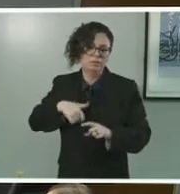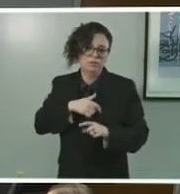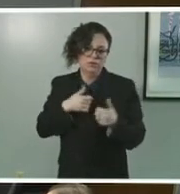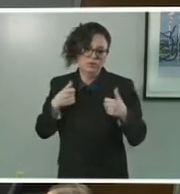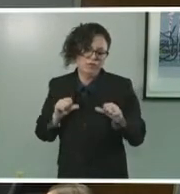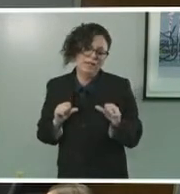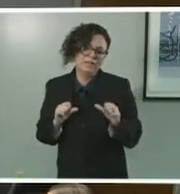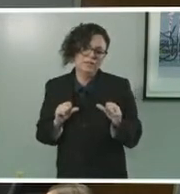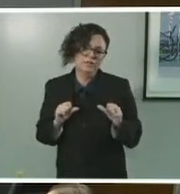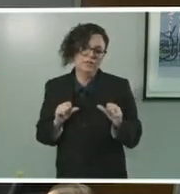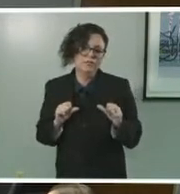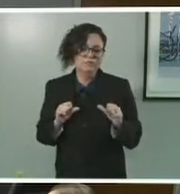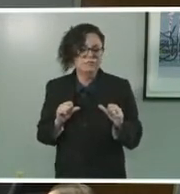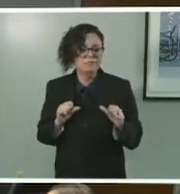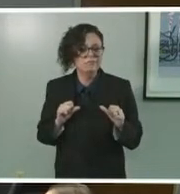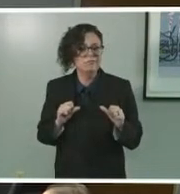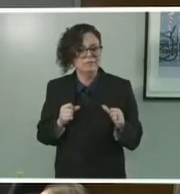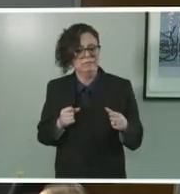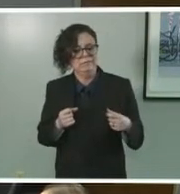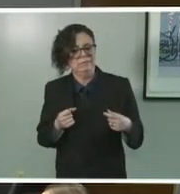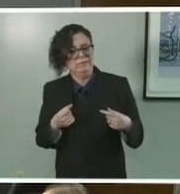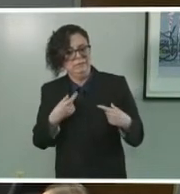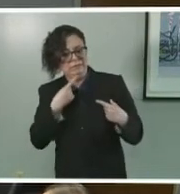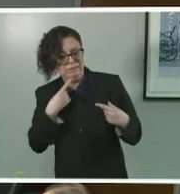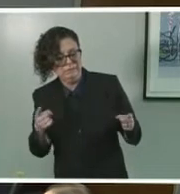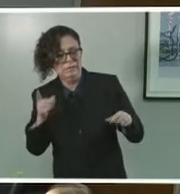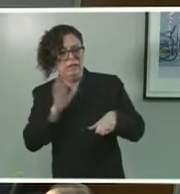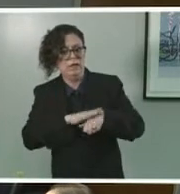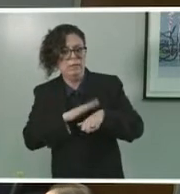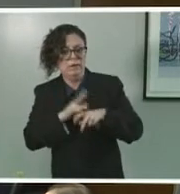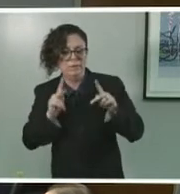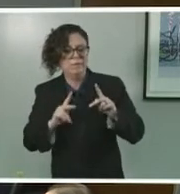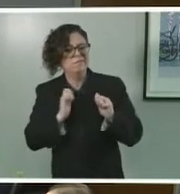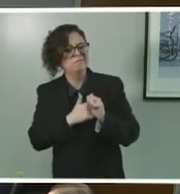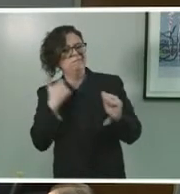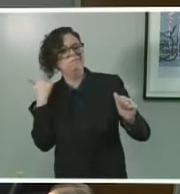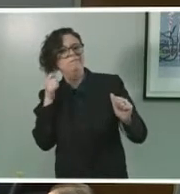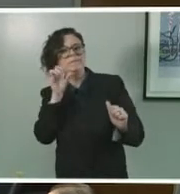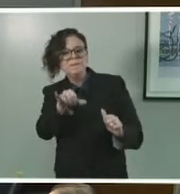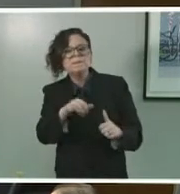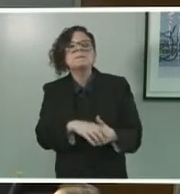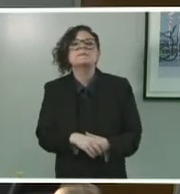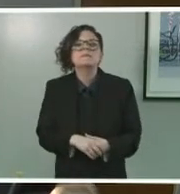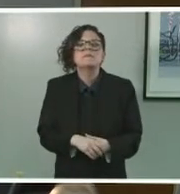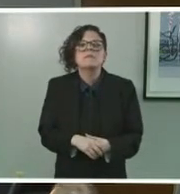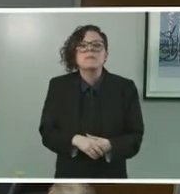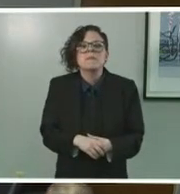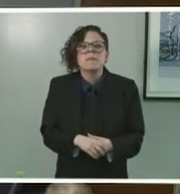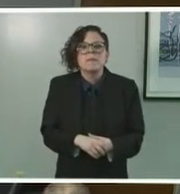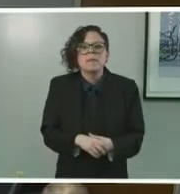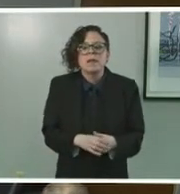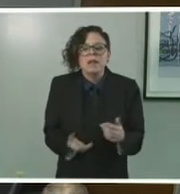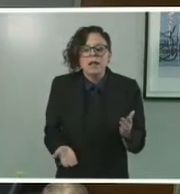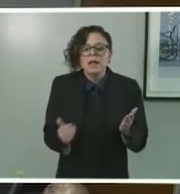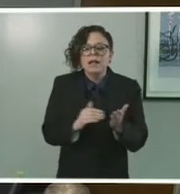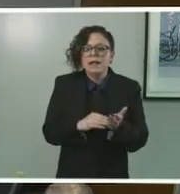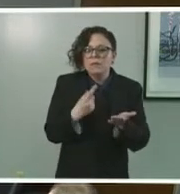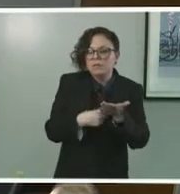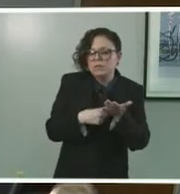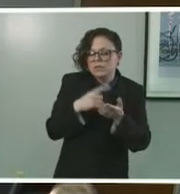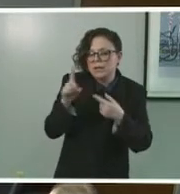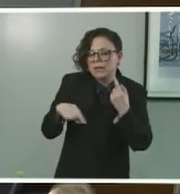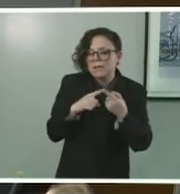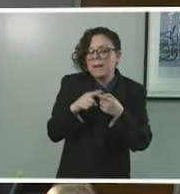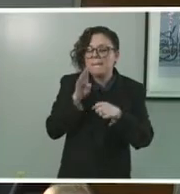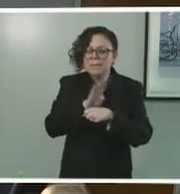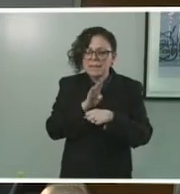from utilizing. And I think that's a fair extension to remind people that this is we're talking a lot about the business side of this,